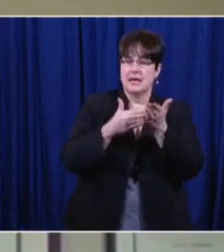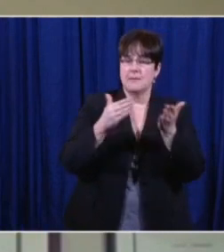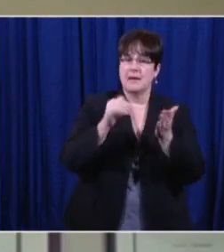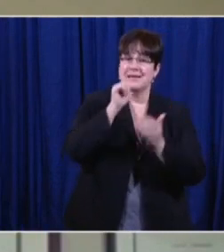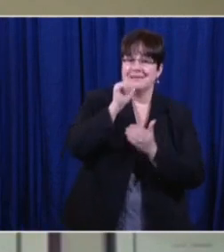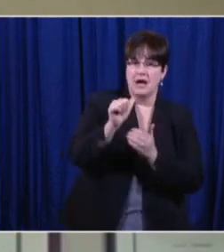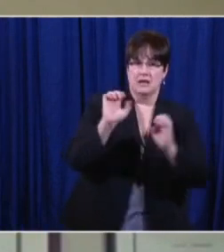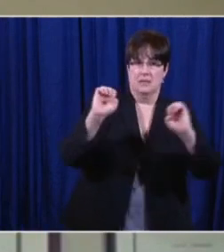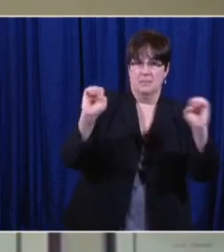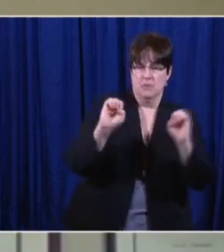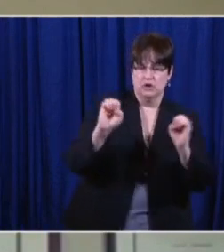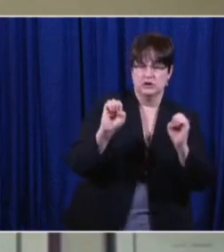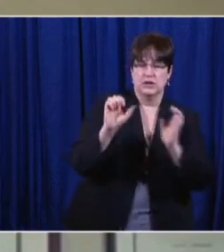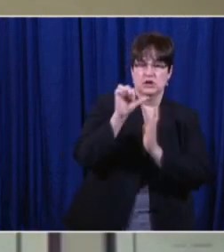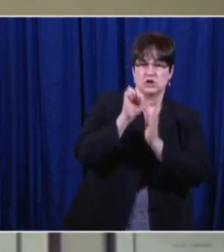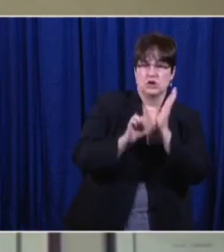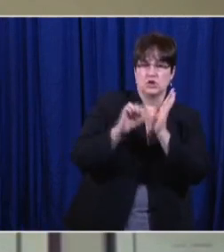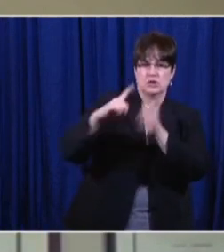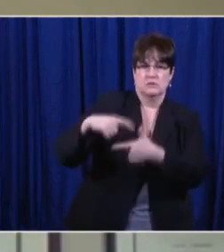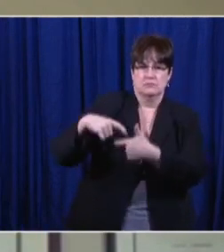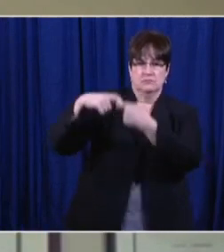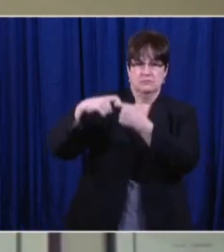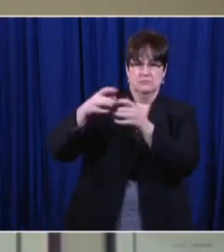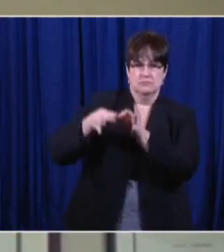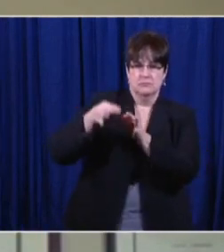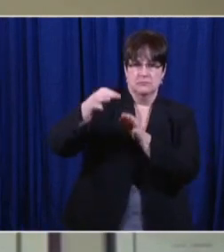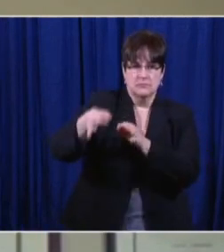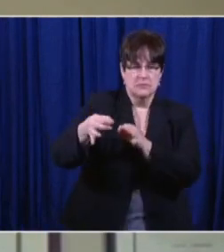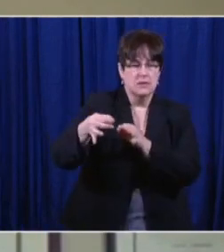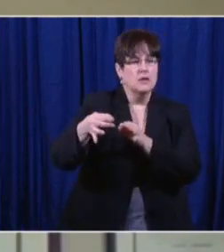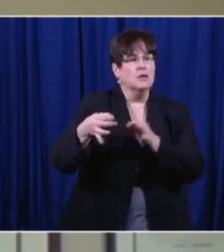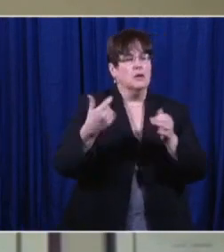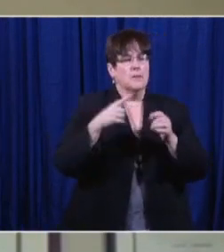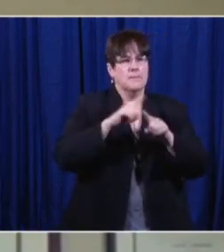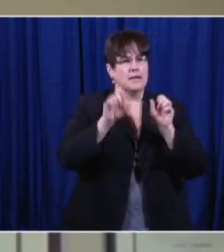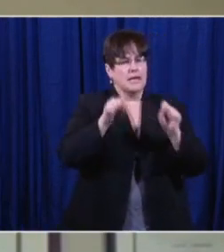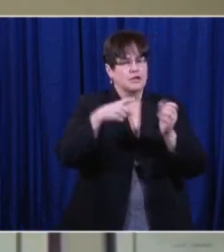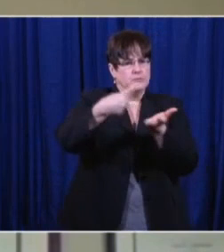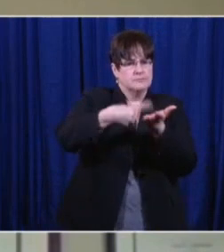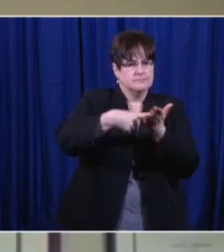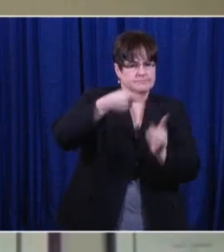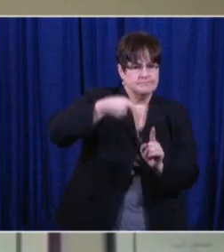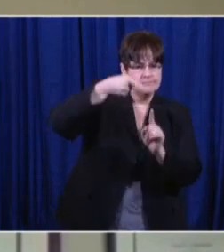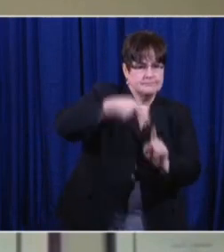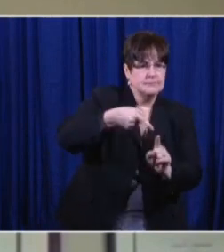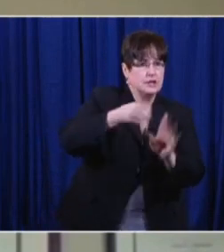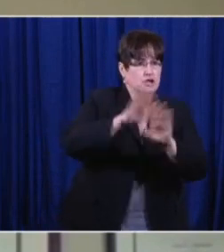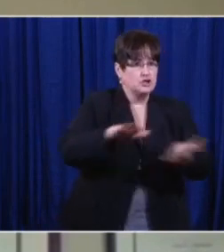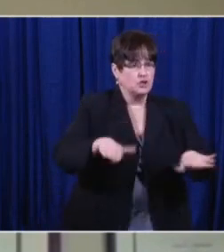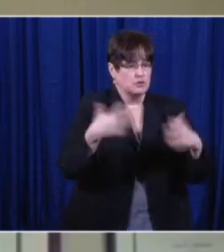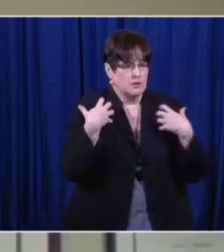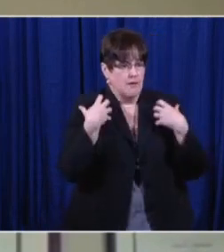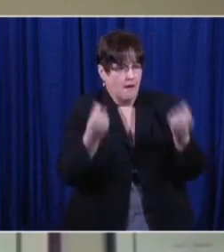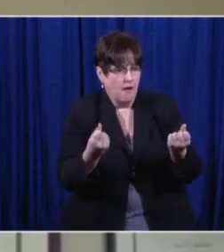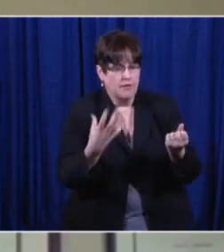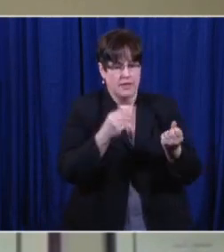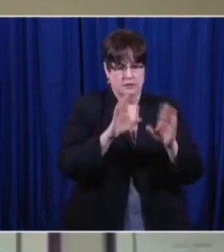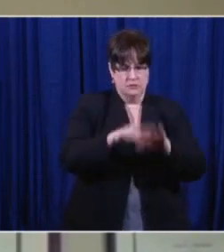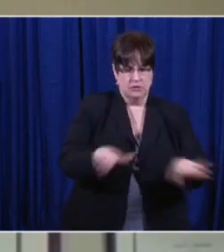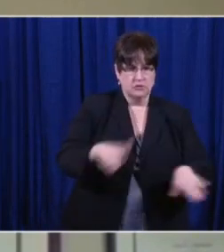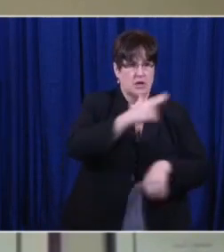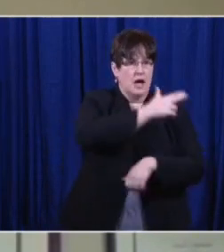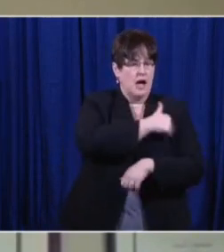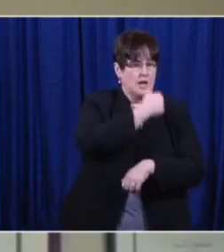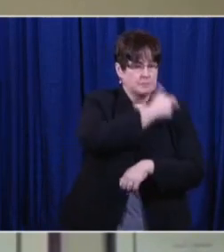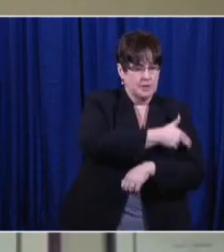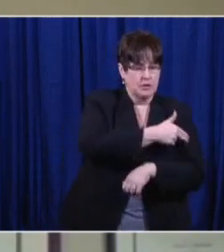those communities. Could you talk about what that could mean for children's health and children's hospitals, given that they've raised